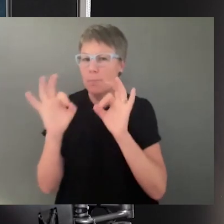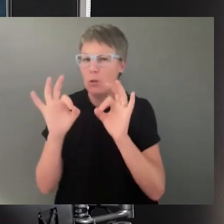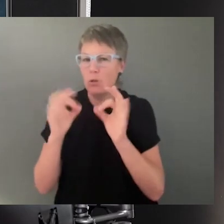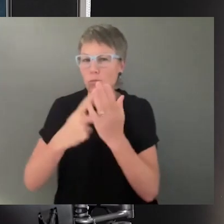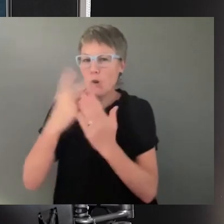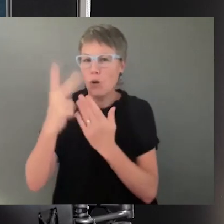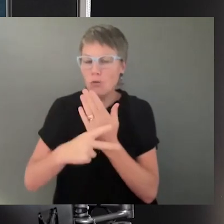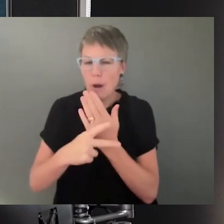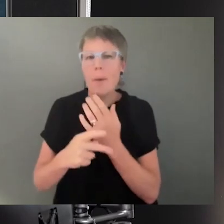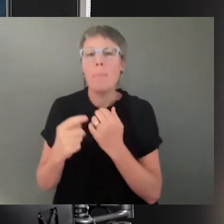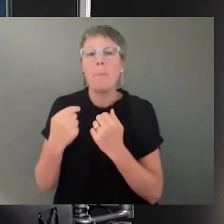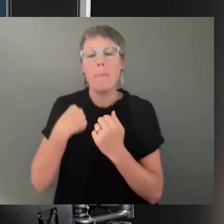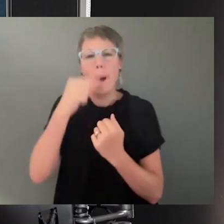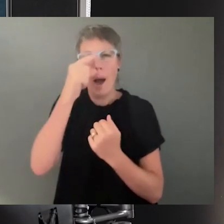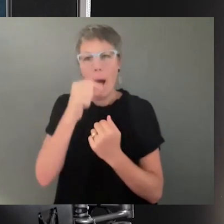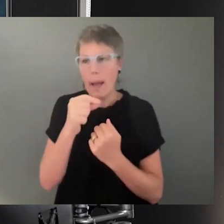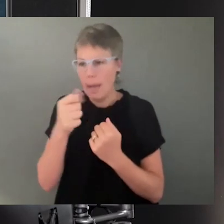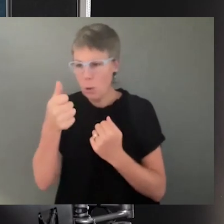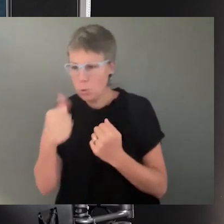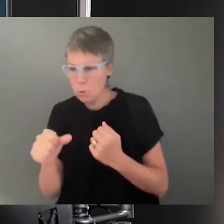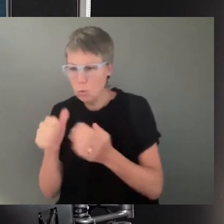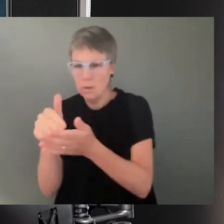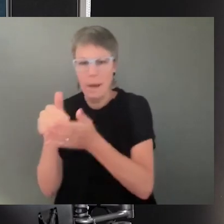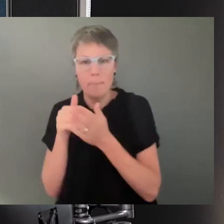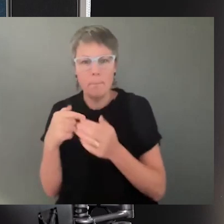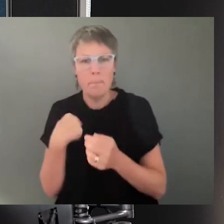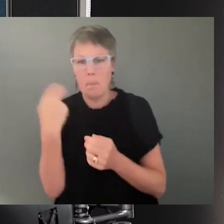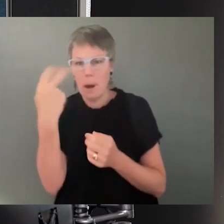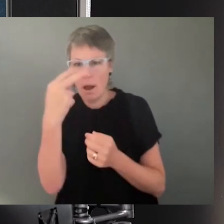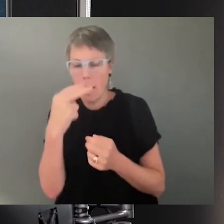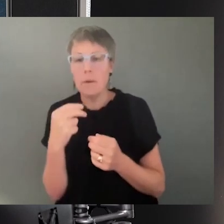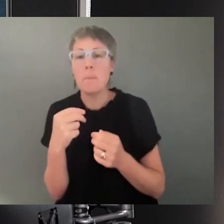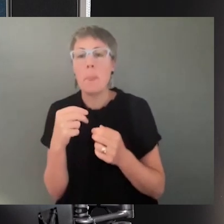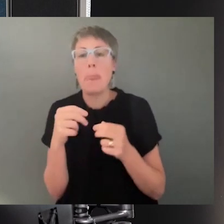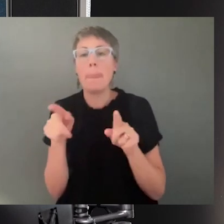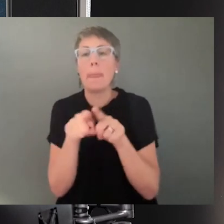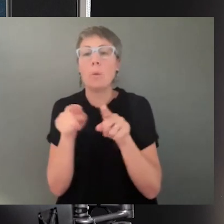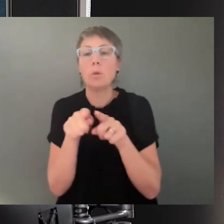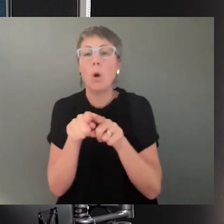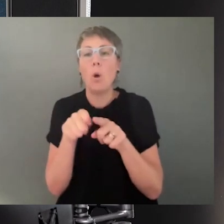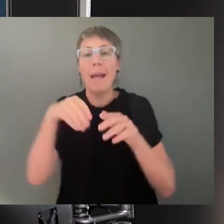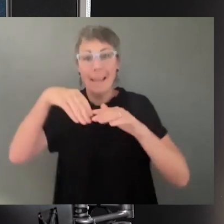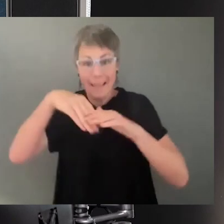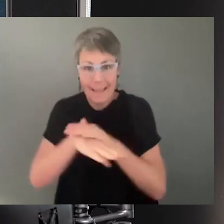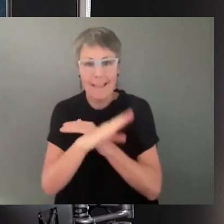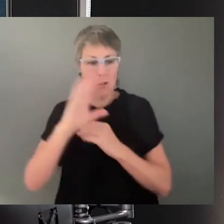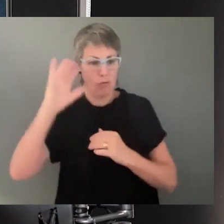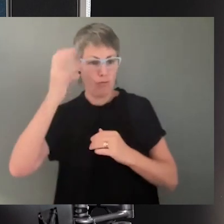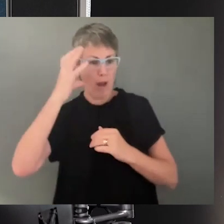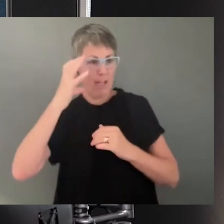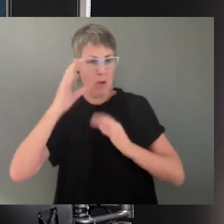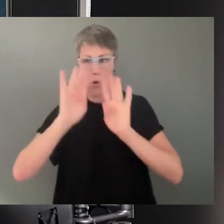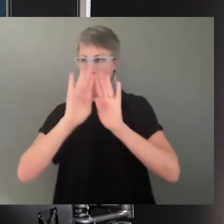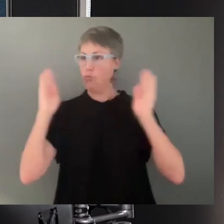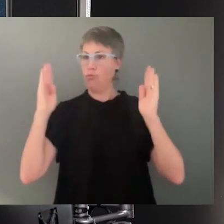audio software that I am able to use independently. And then the studio desks can actually be quite visual. Some of them, particularly